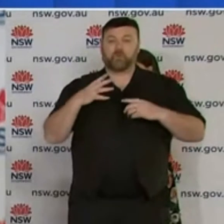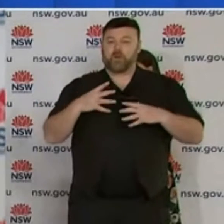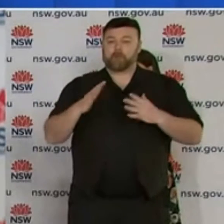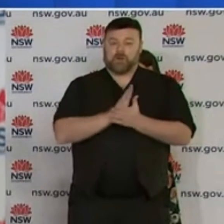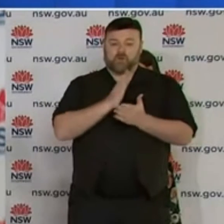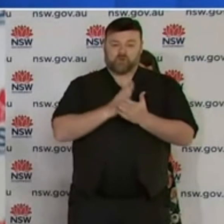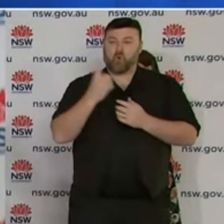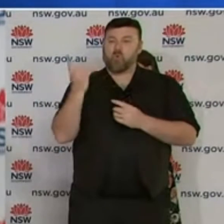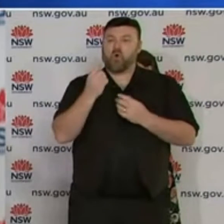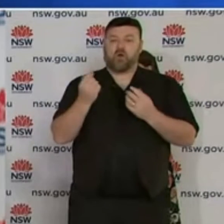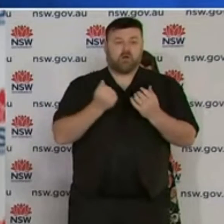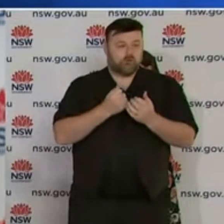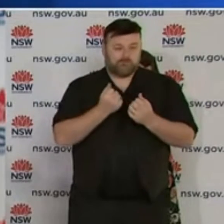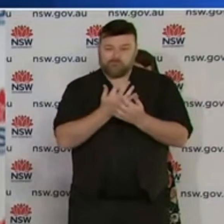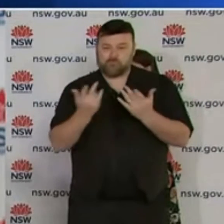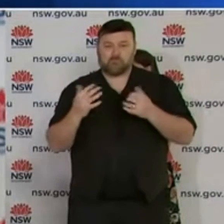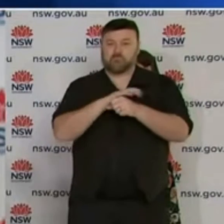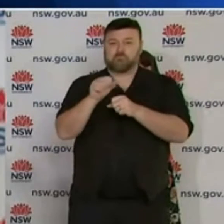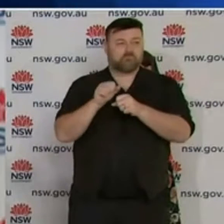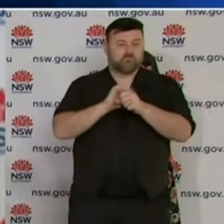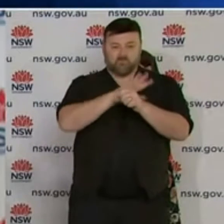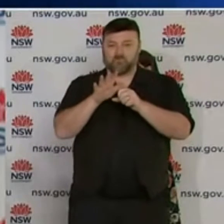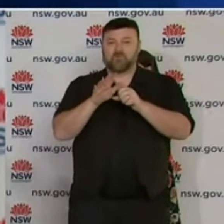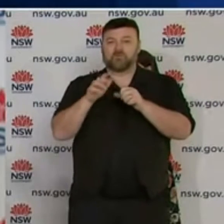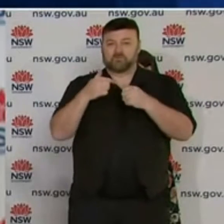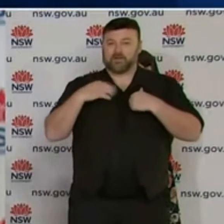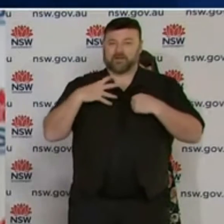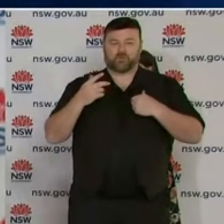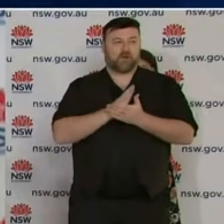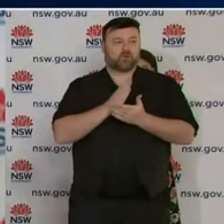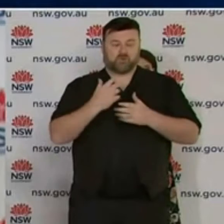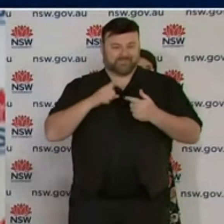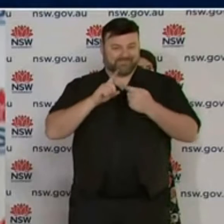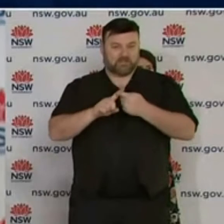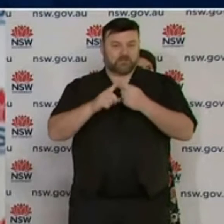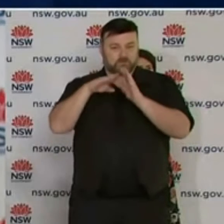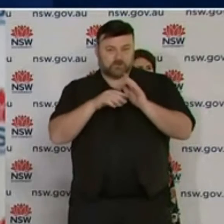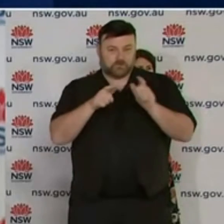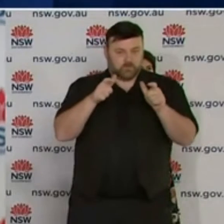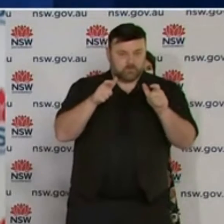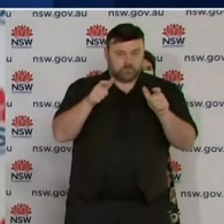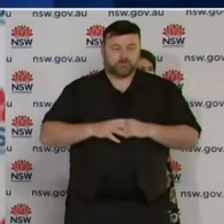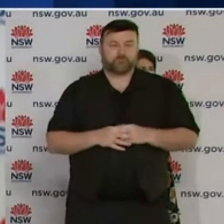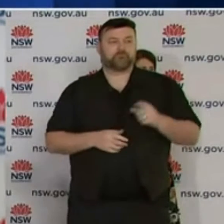way down. We're still seeing over 1,000 cases a day. We can't drop our guard at this point. But in